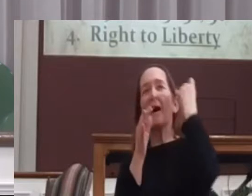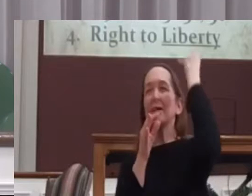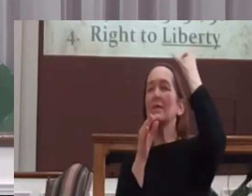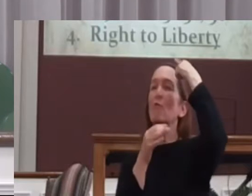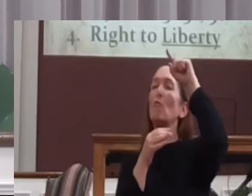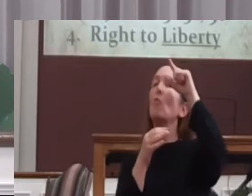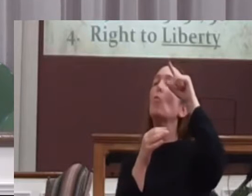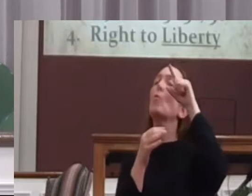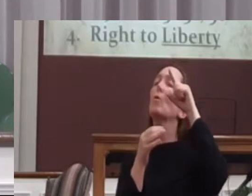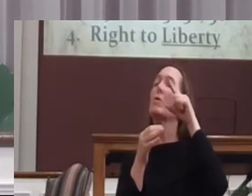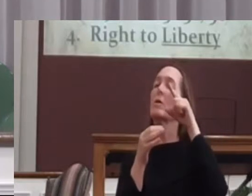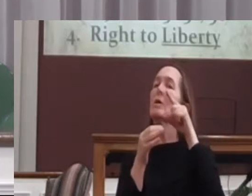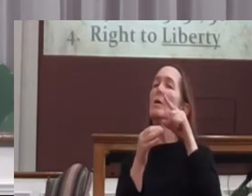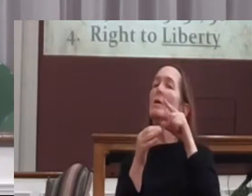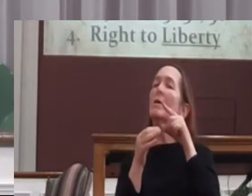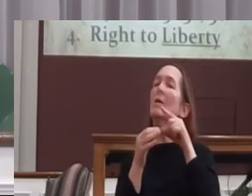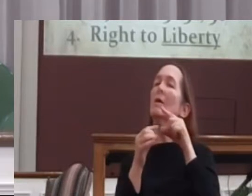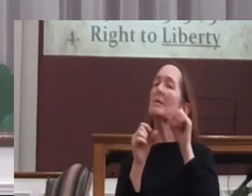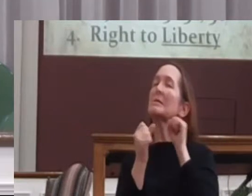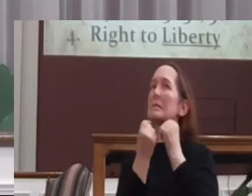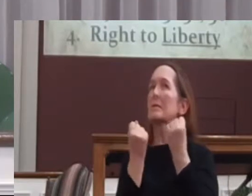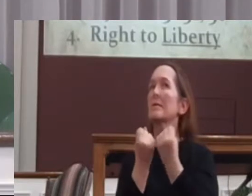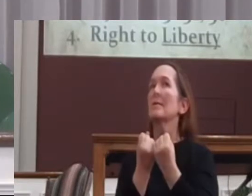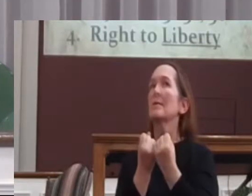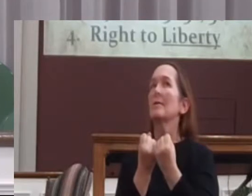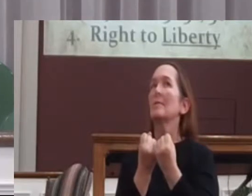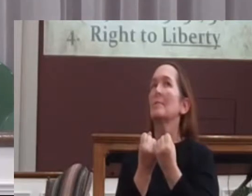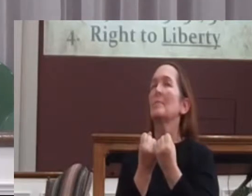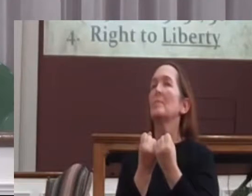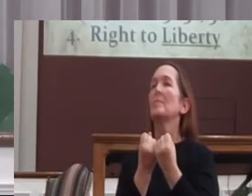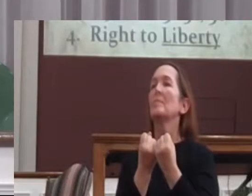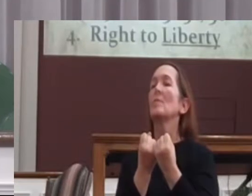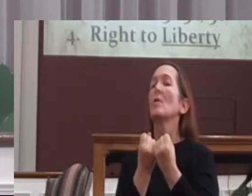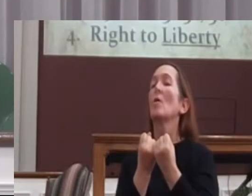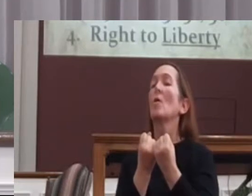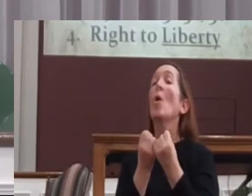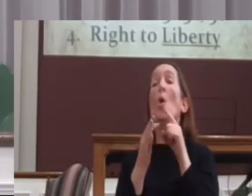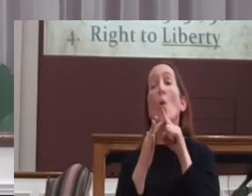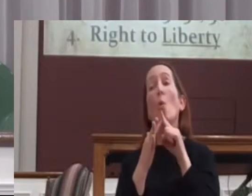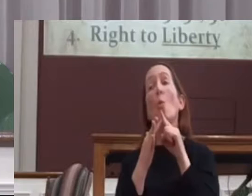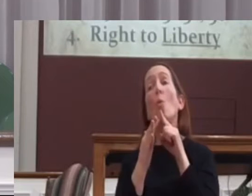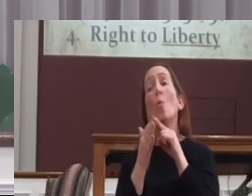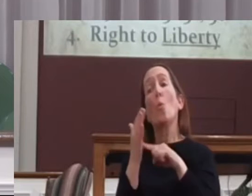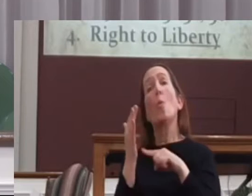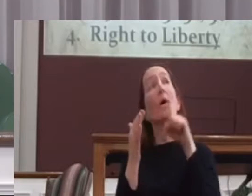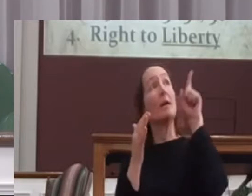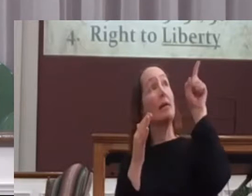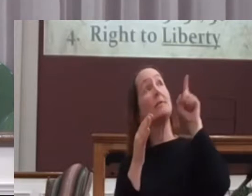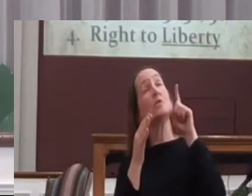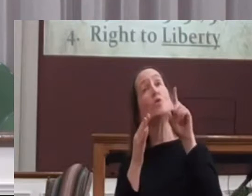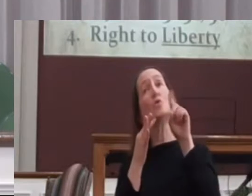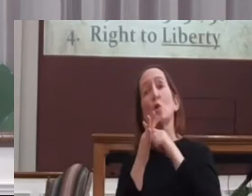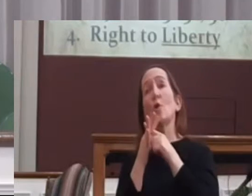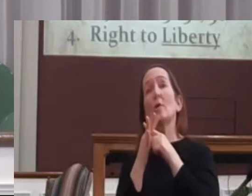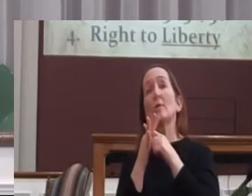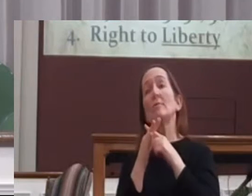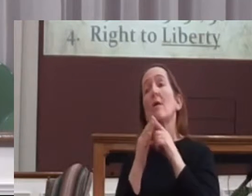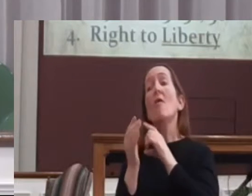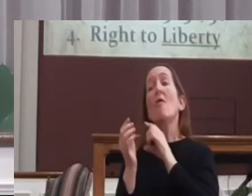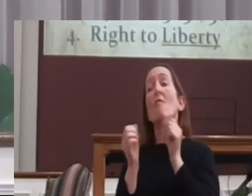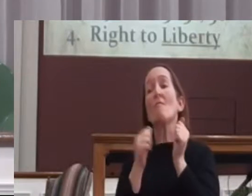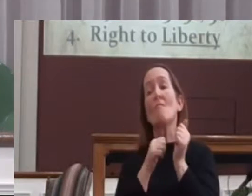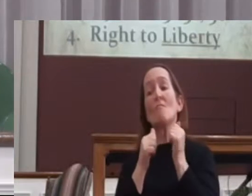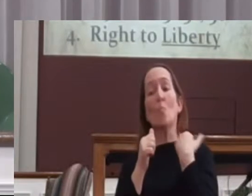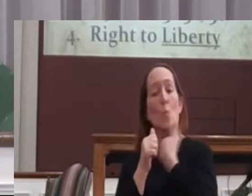I urge you to consider that what has been started is what we have,